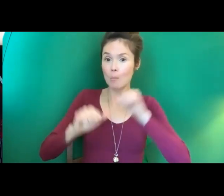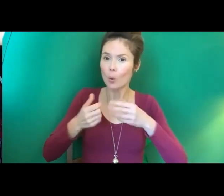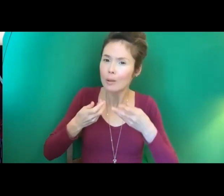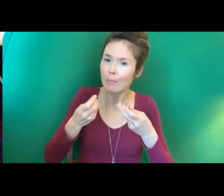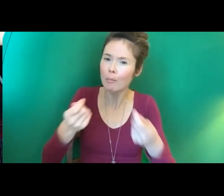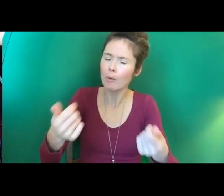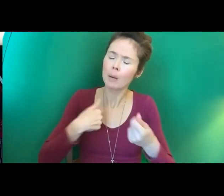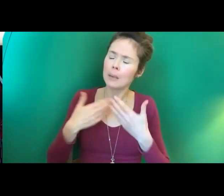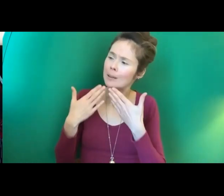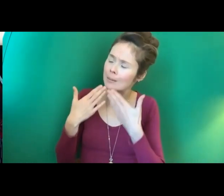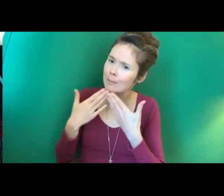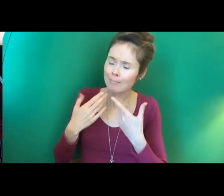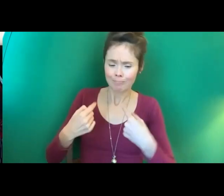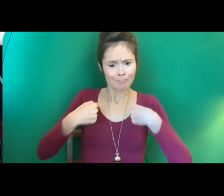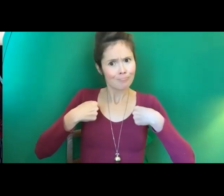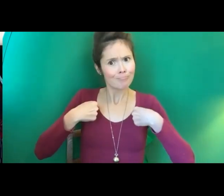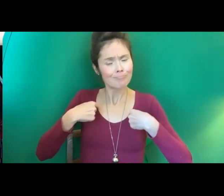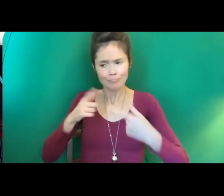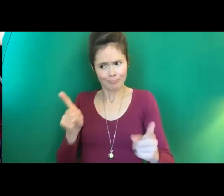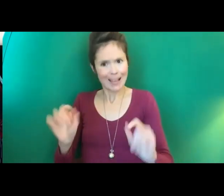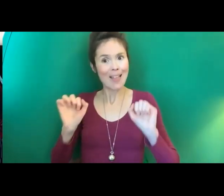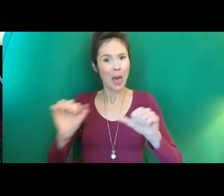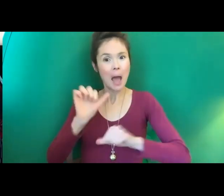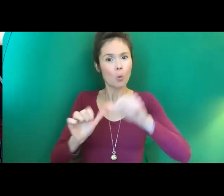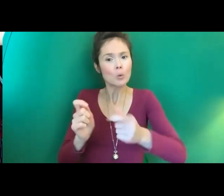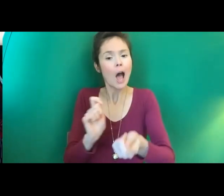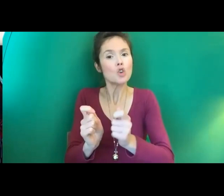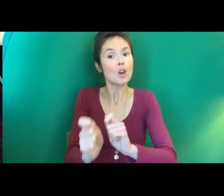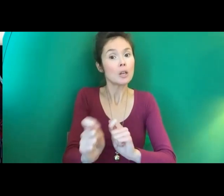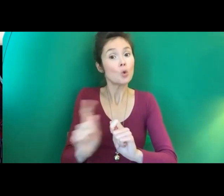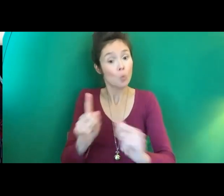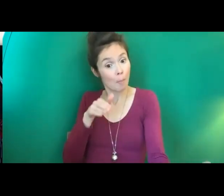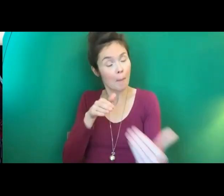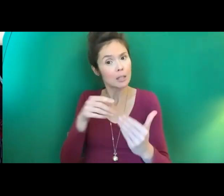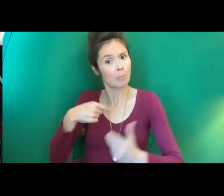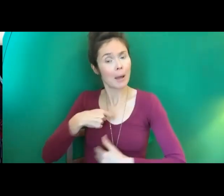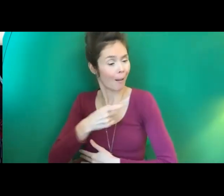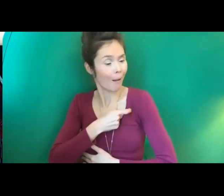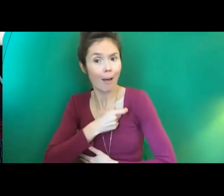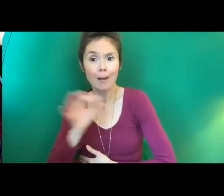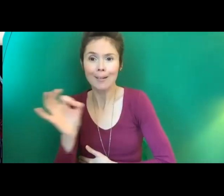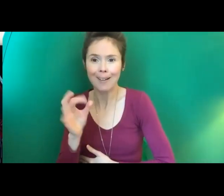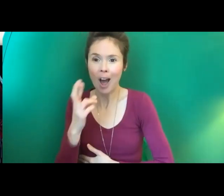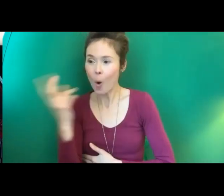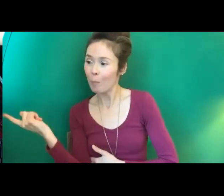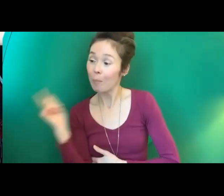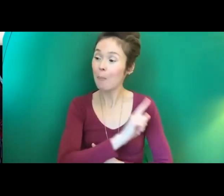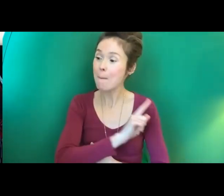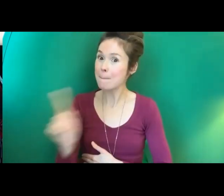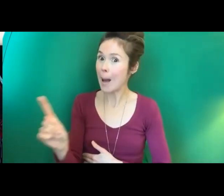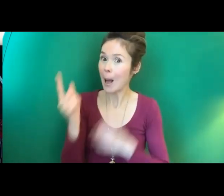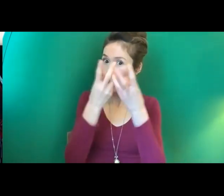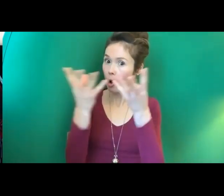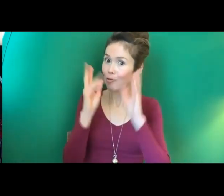that adjustments were made so that I can work without being too anxious. And I certainly hope to be back at Crown Lane Studio at some